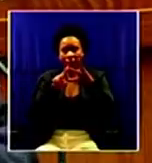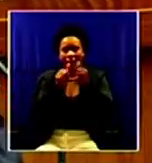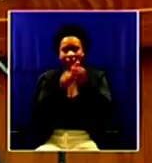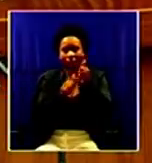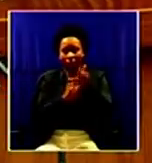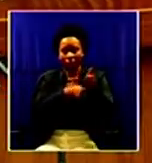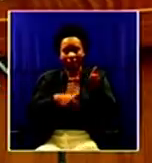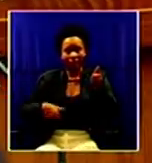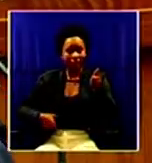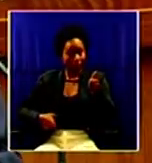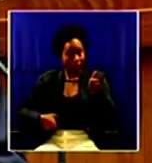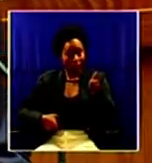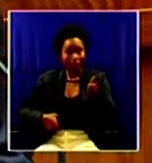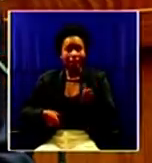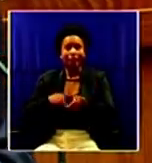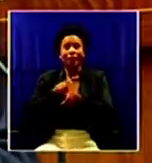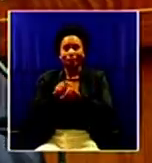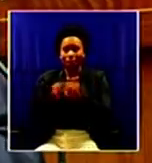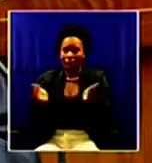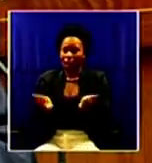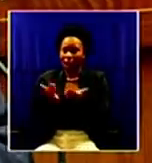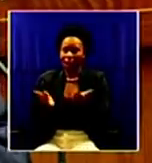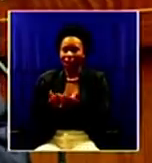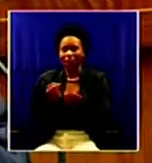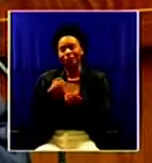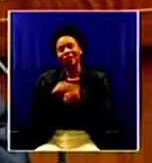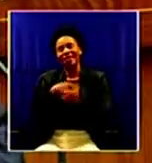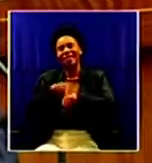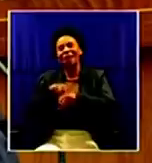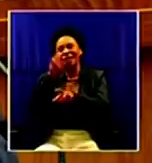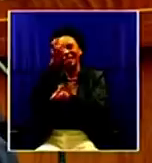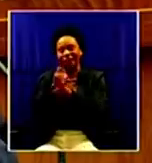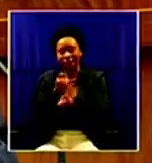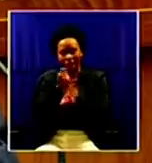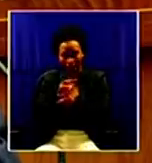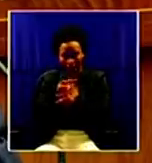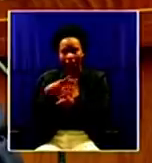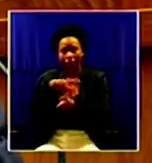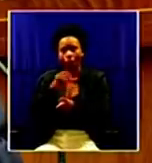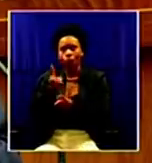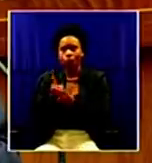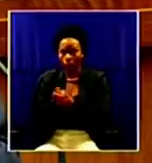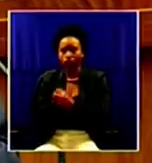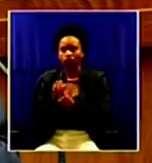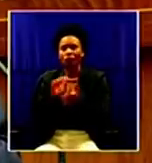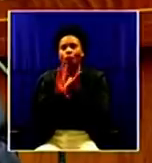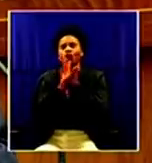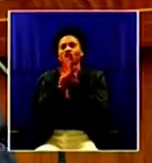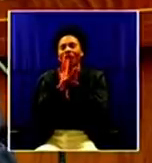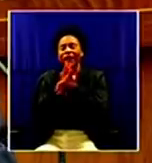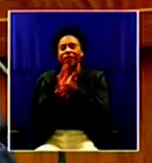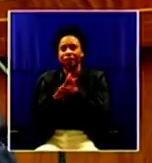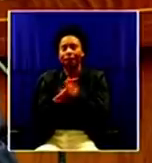leadership during these testing times. A word of appreciation to the Deputy Minister of Finance, Dr. David Masondo.